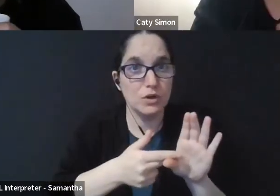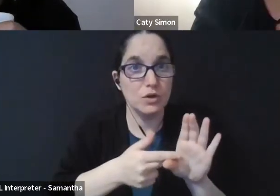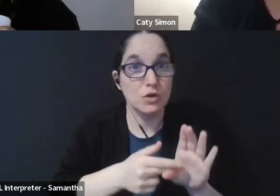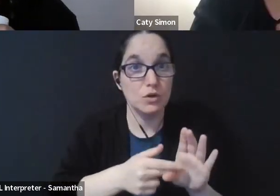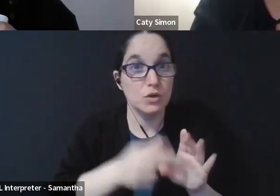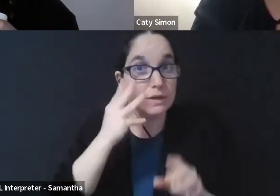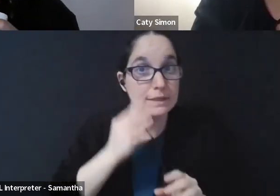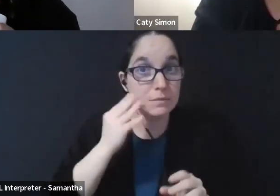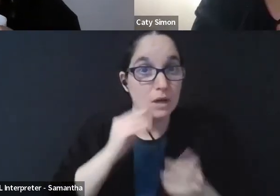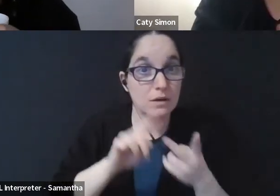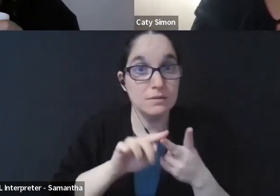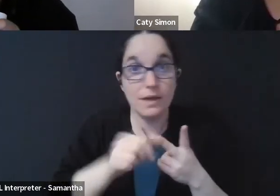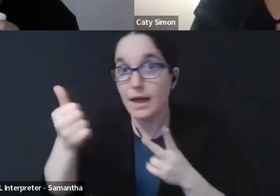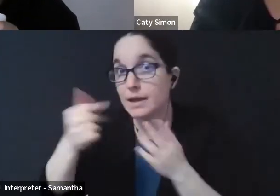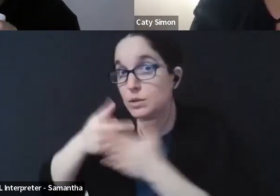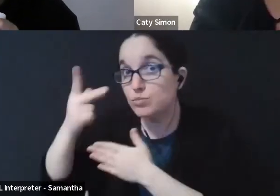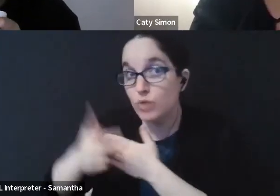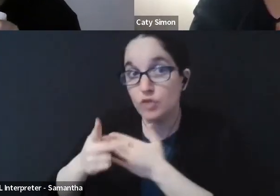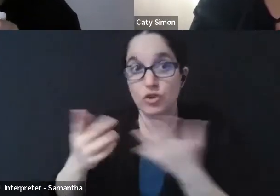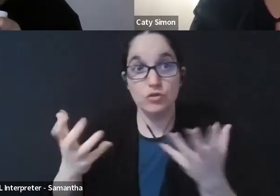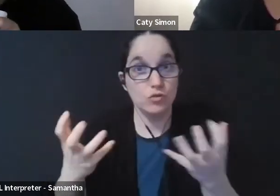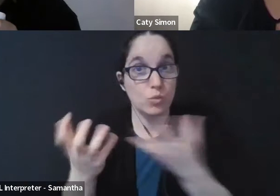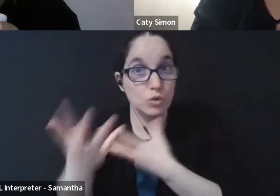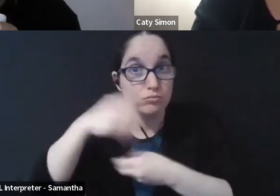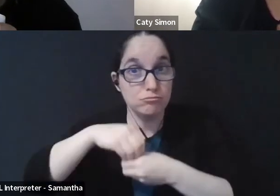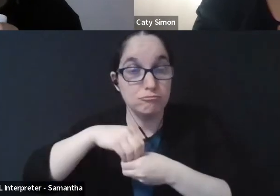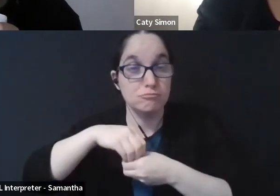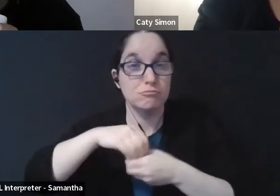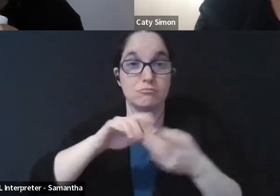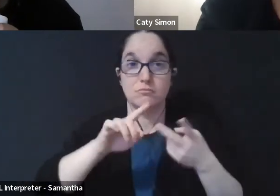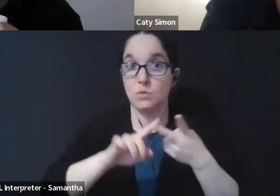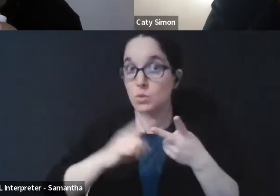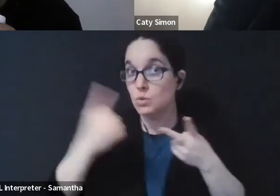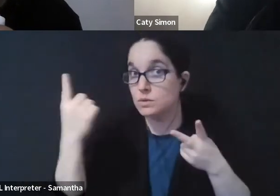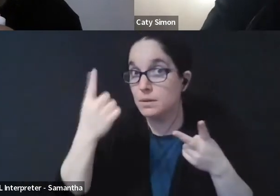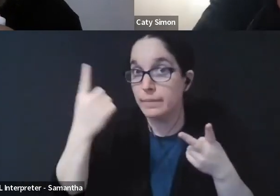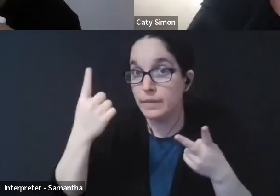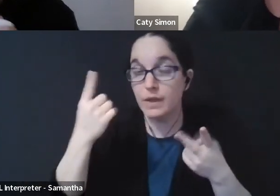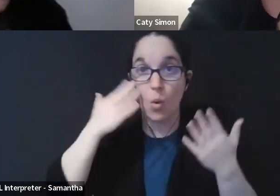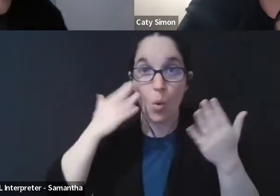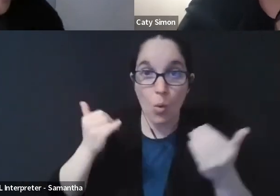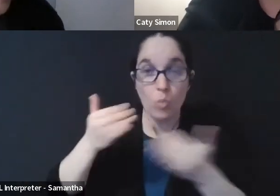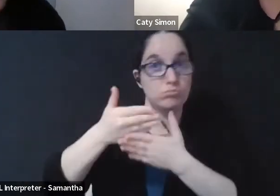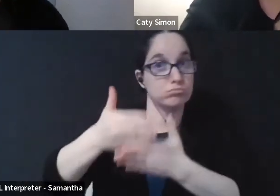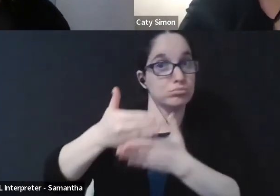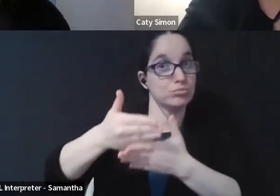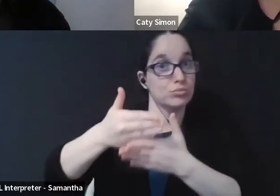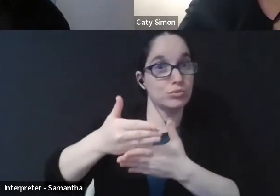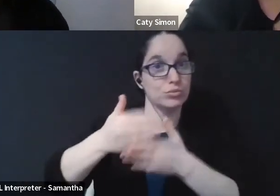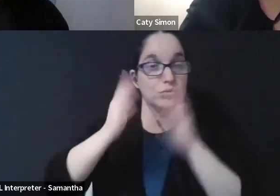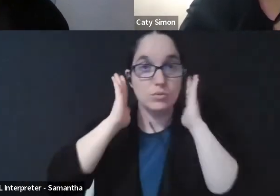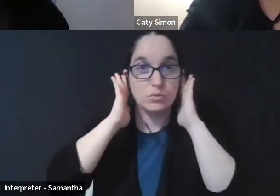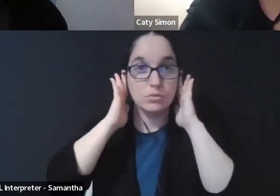or any projects or anything that you've got on the docket or things that you're hoping to work on? I know that in light of